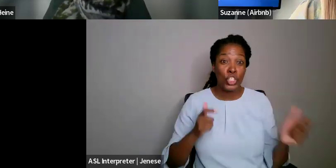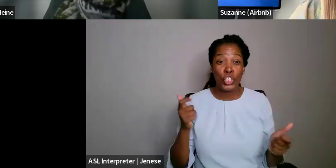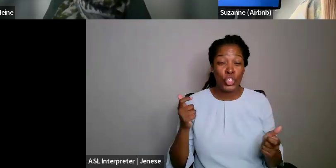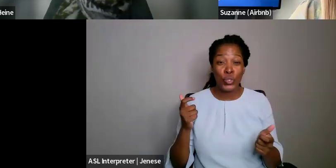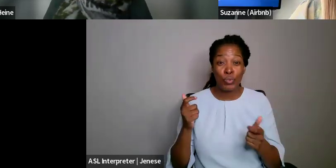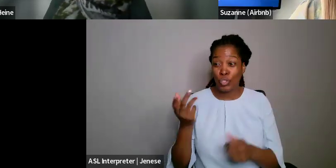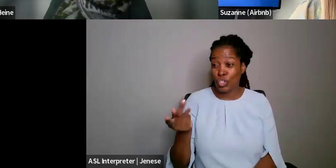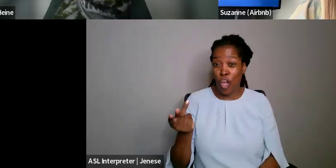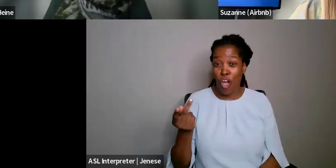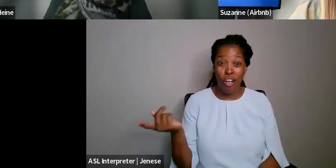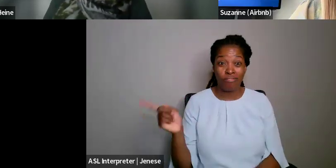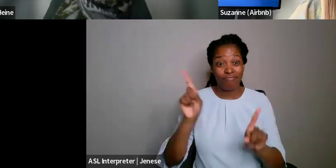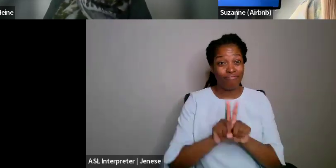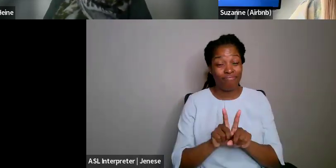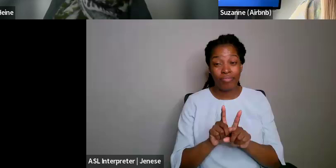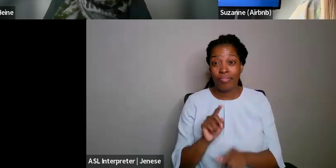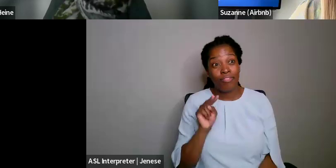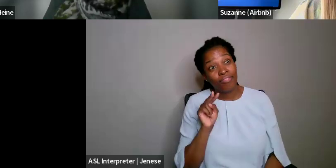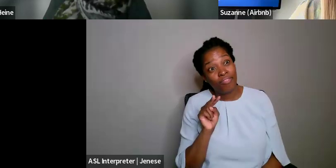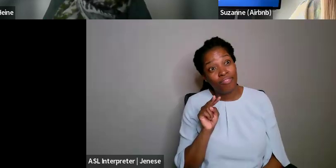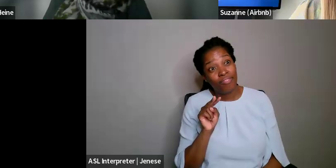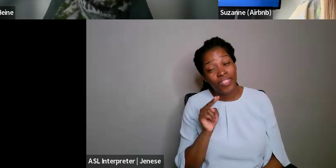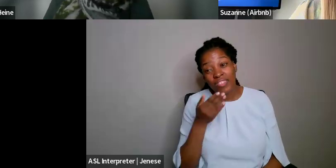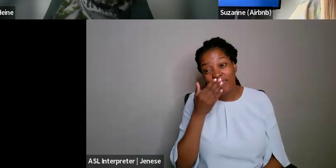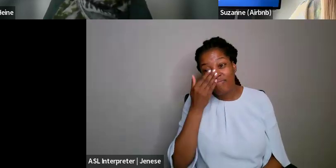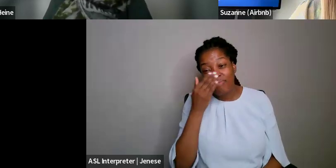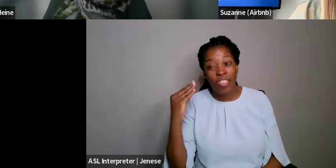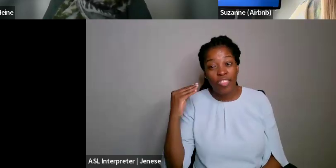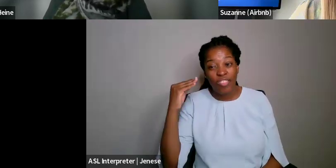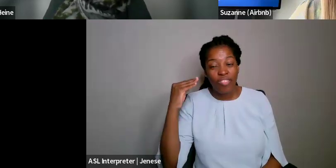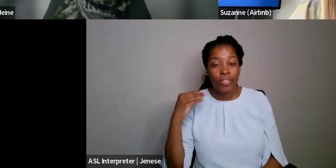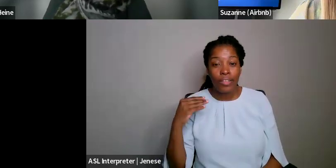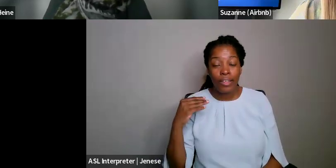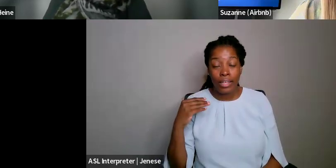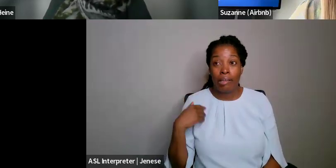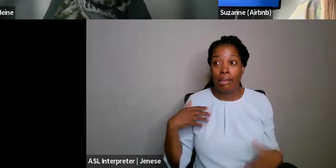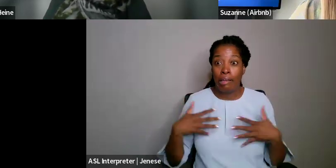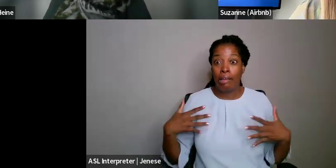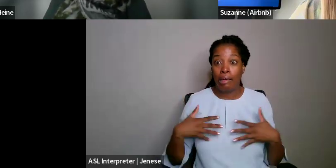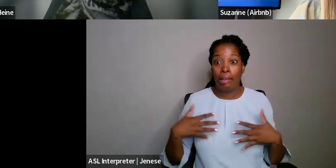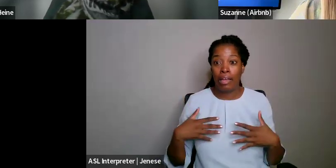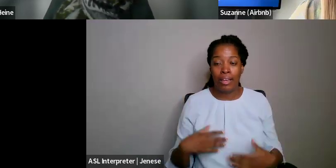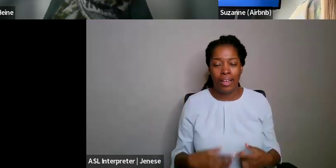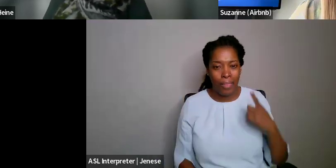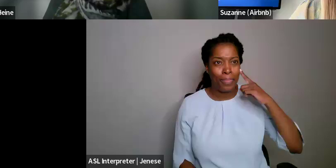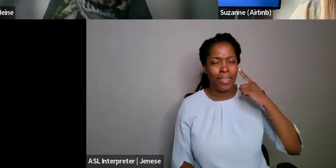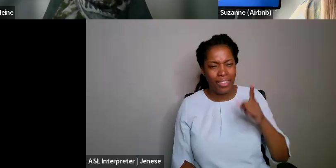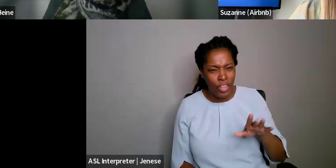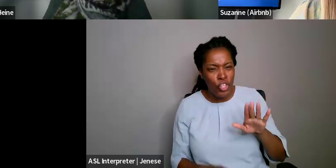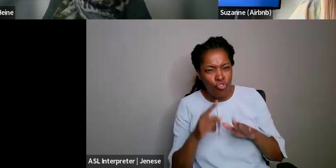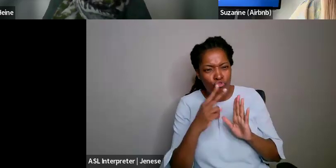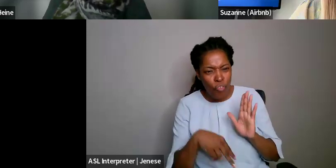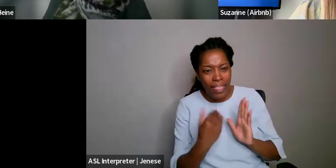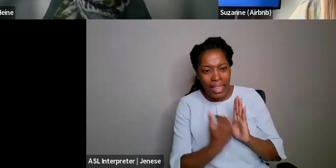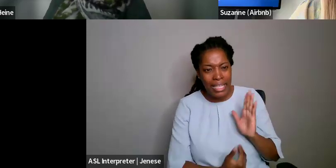and put their faces right, or their noses to the window of the car. And then I think, didn't you read my listing? You know,